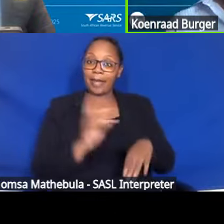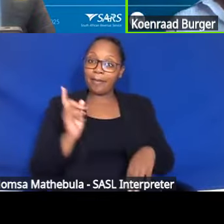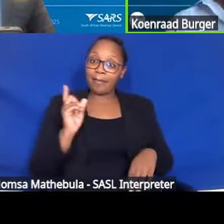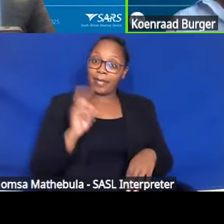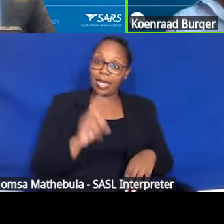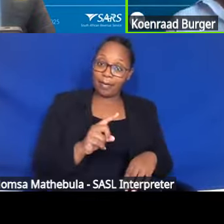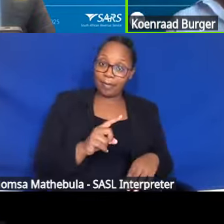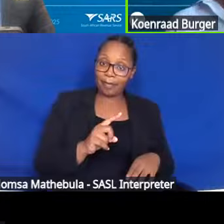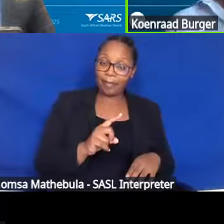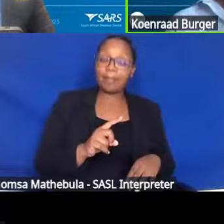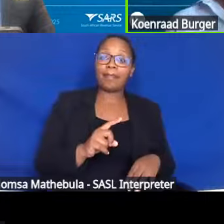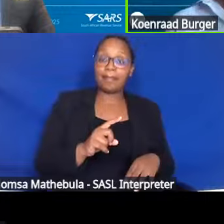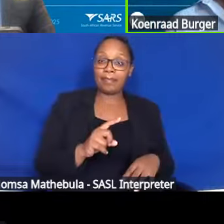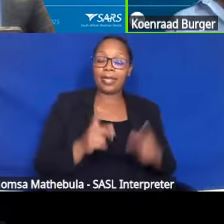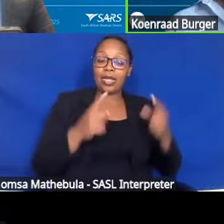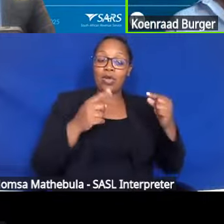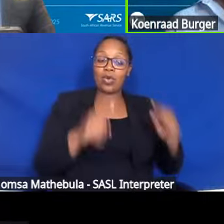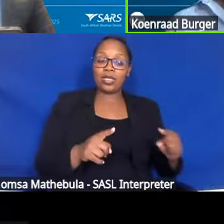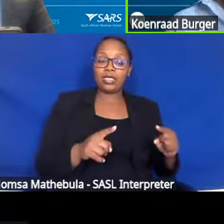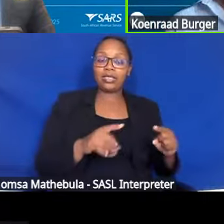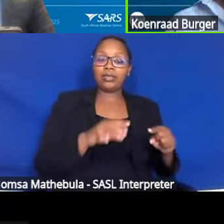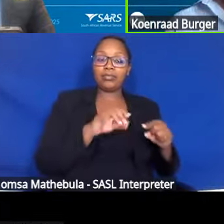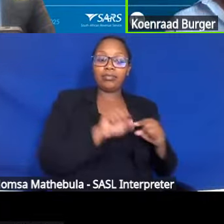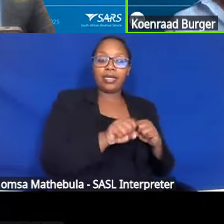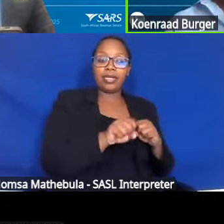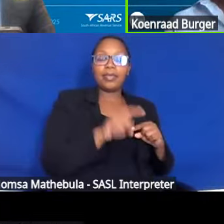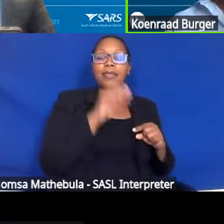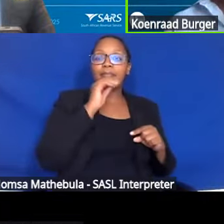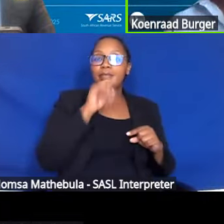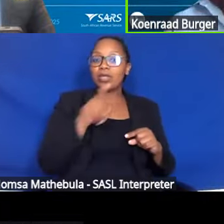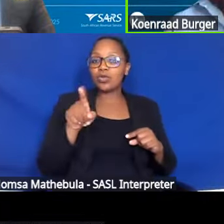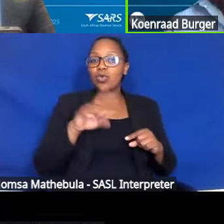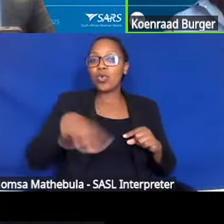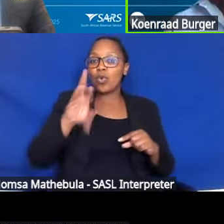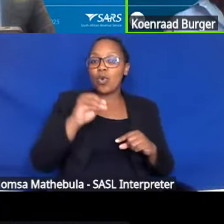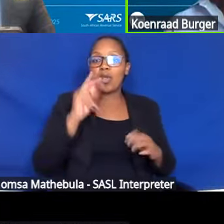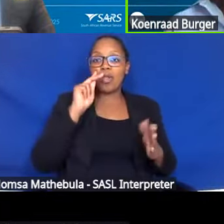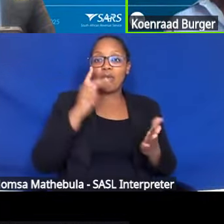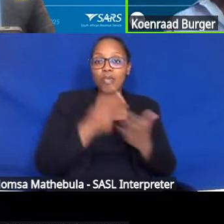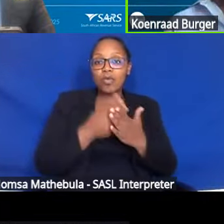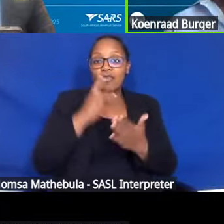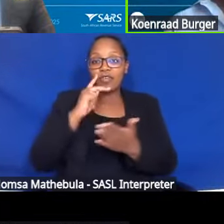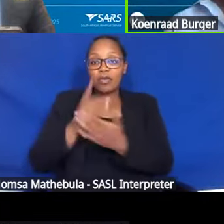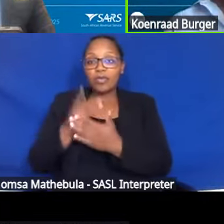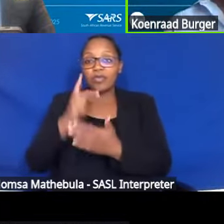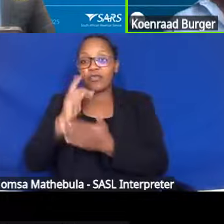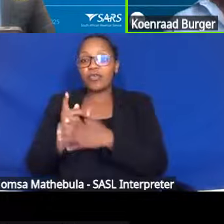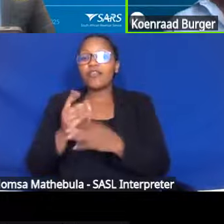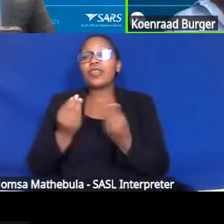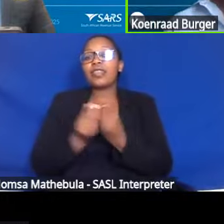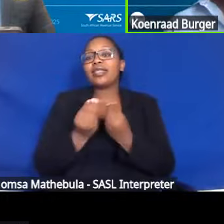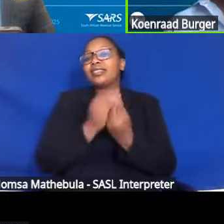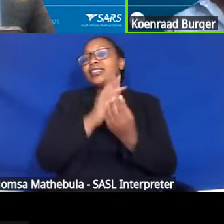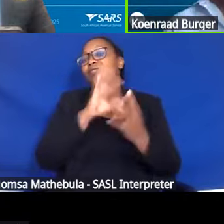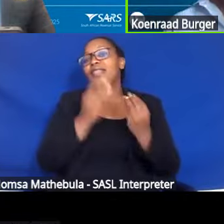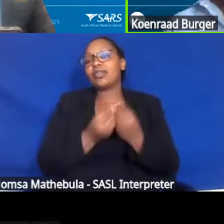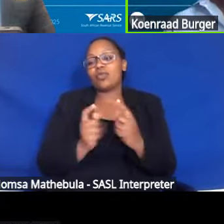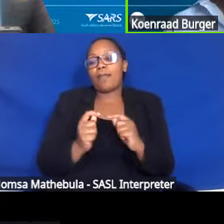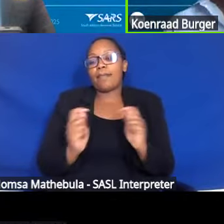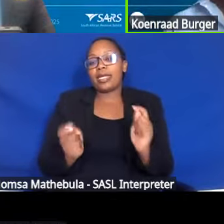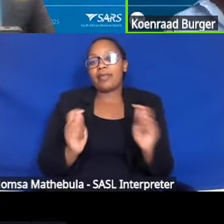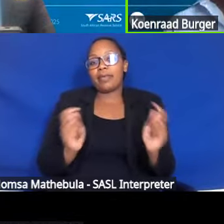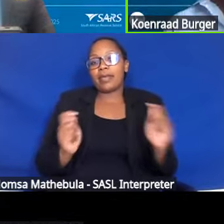okay, then you would upload all your proof of payment and you would upload your